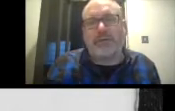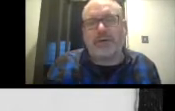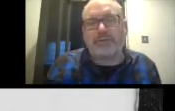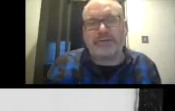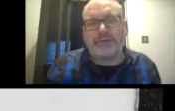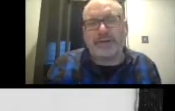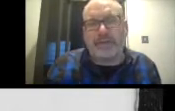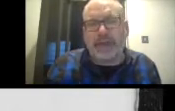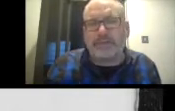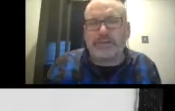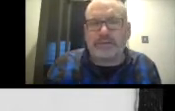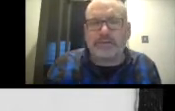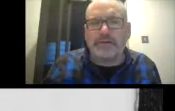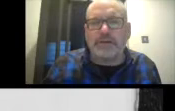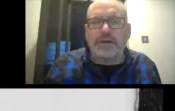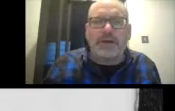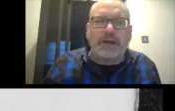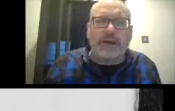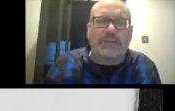so important for us in Kilmainham